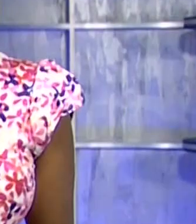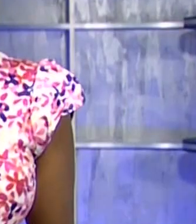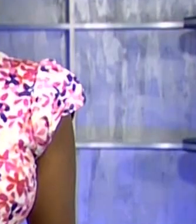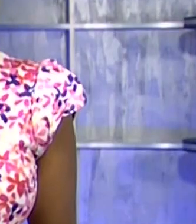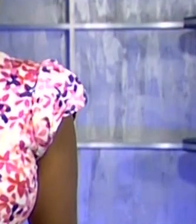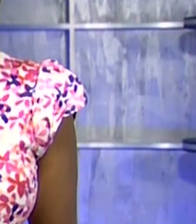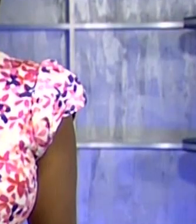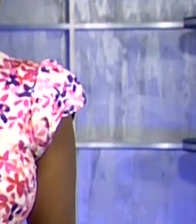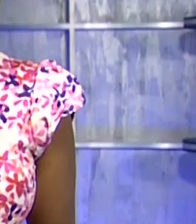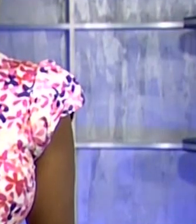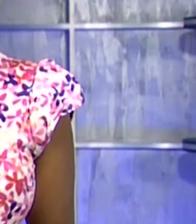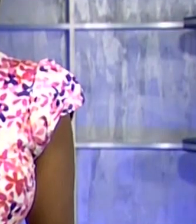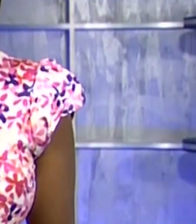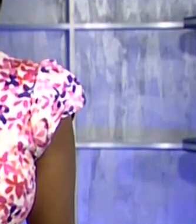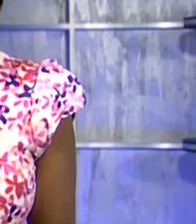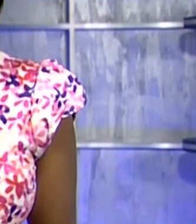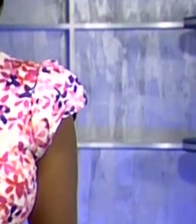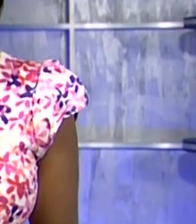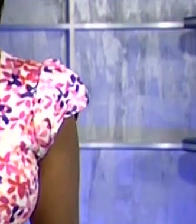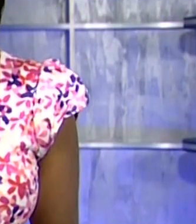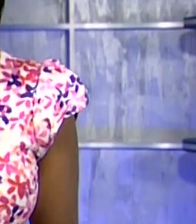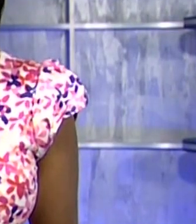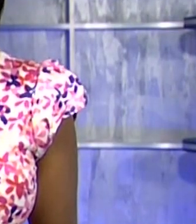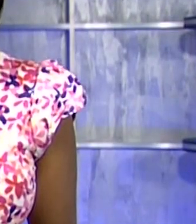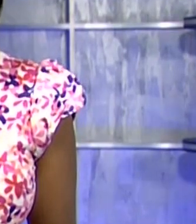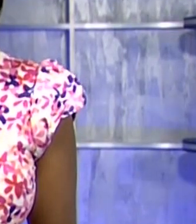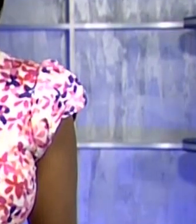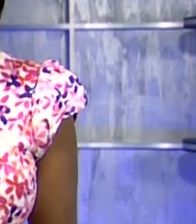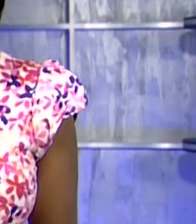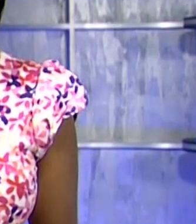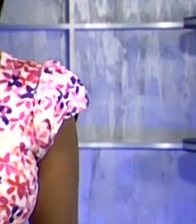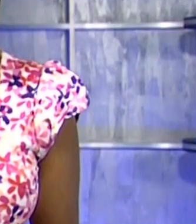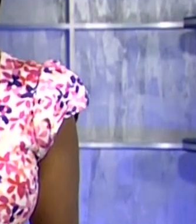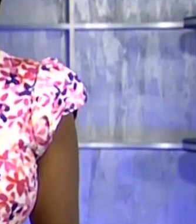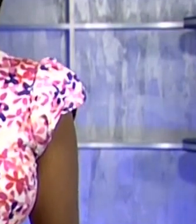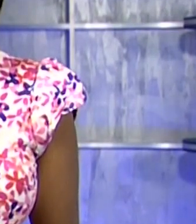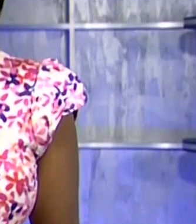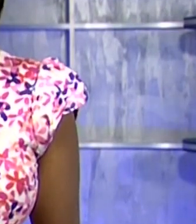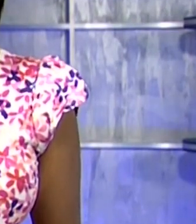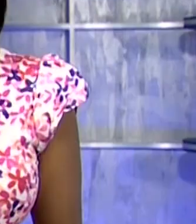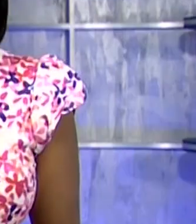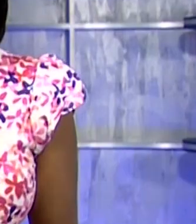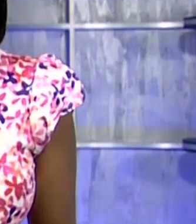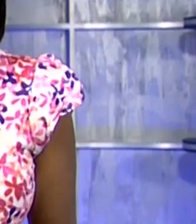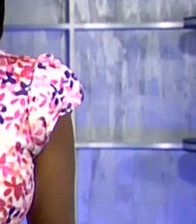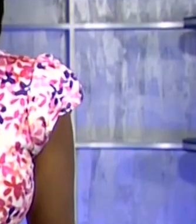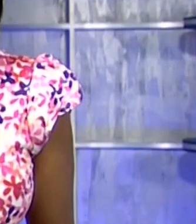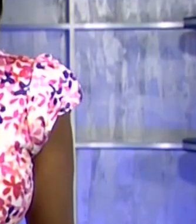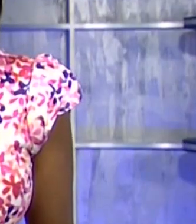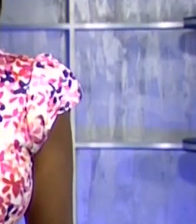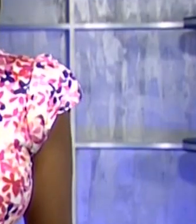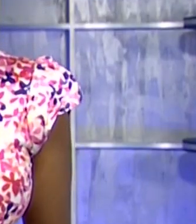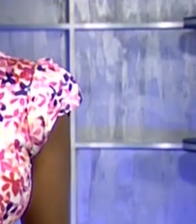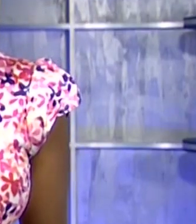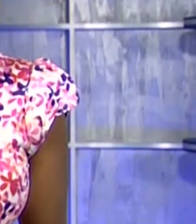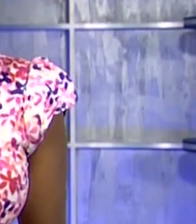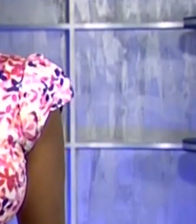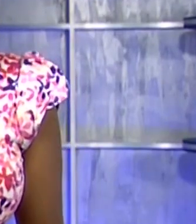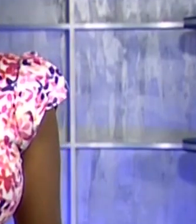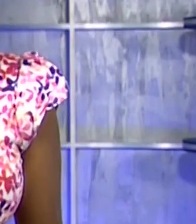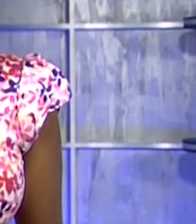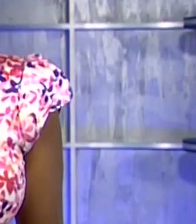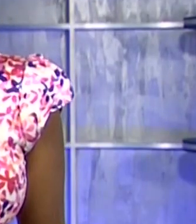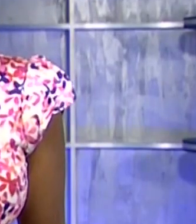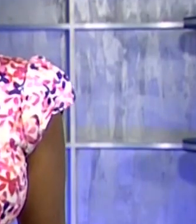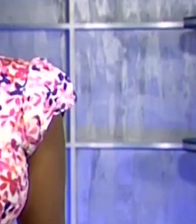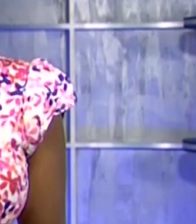The Prime Minister tells investors Barbados is the ideal base for their global businesses. Social media weighs in on to be or